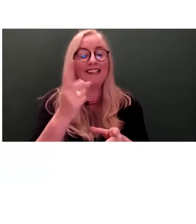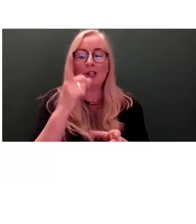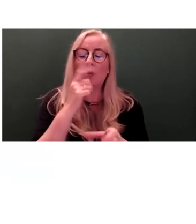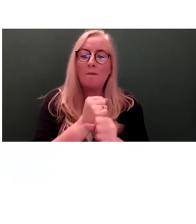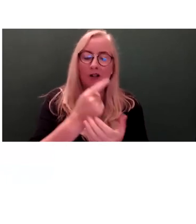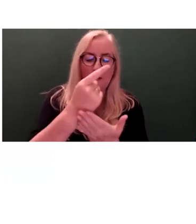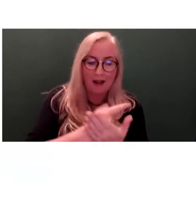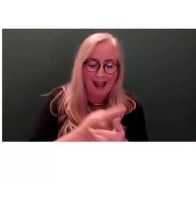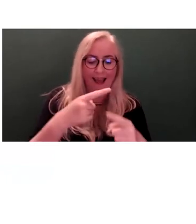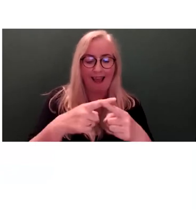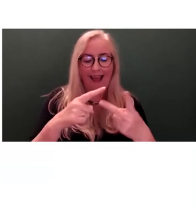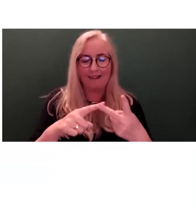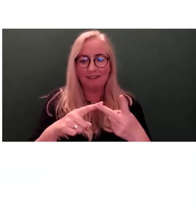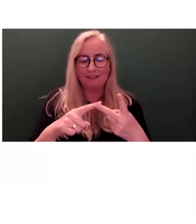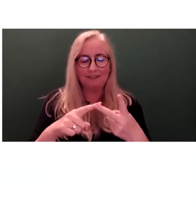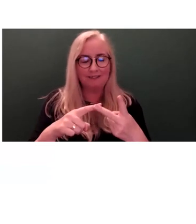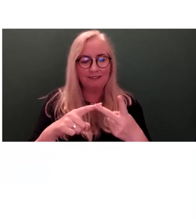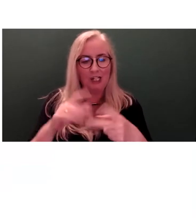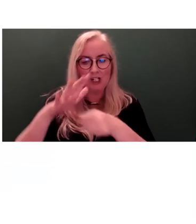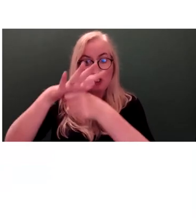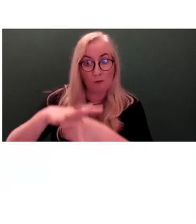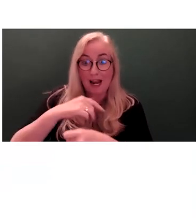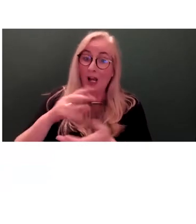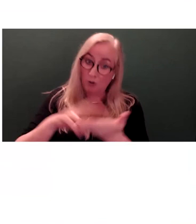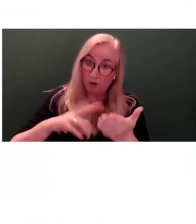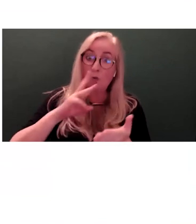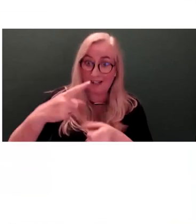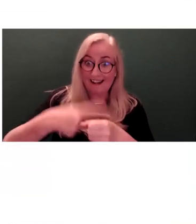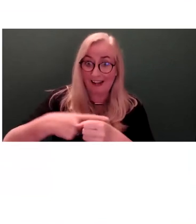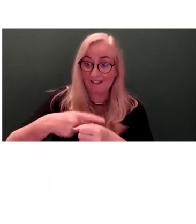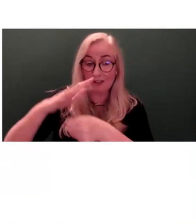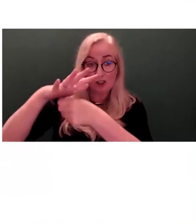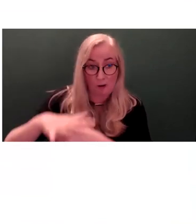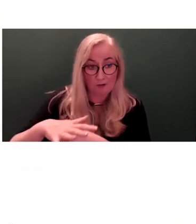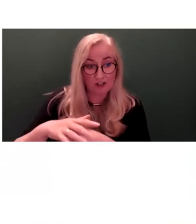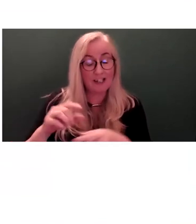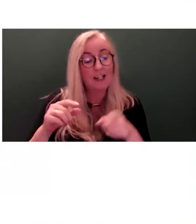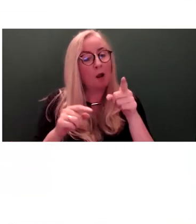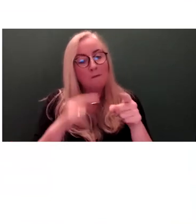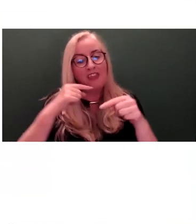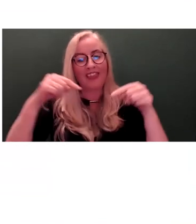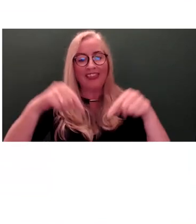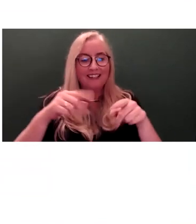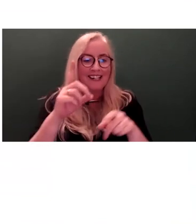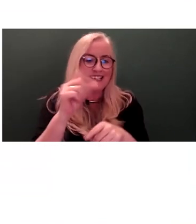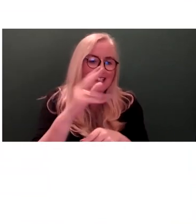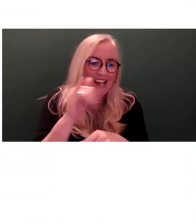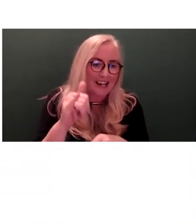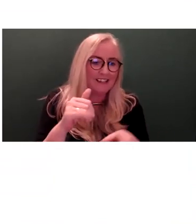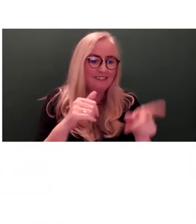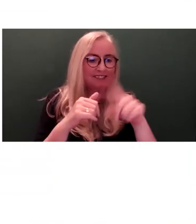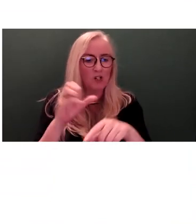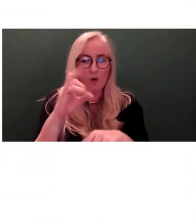the discrimination word again. And I have to say, since my own intervention, I've listened with great interest to people like Danny and Joan and